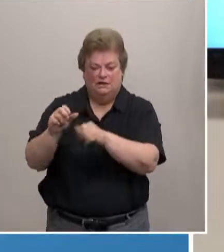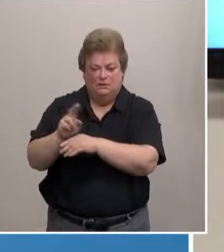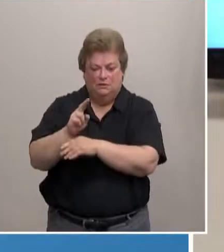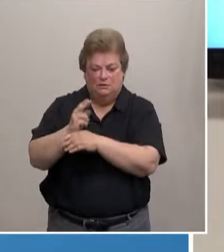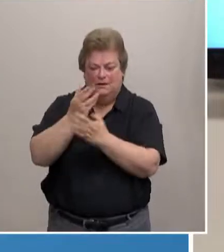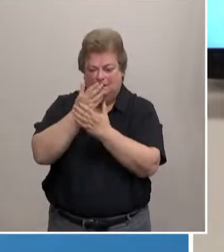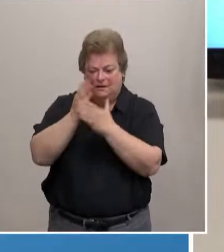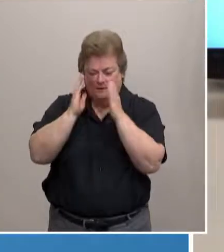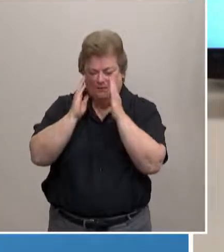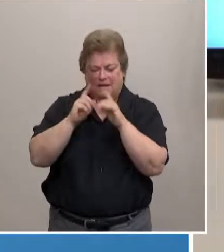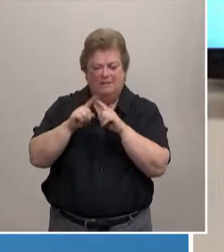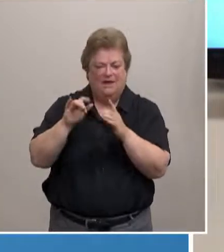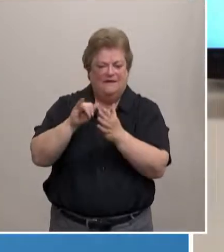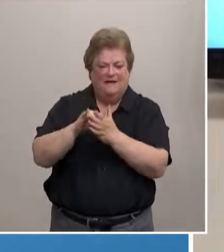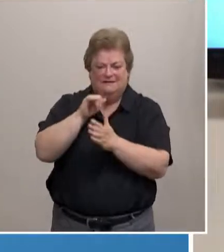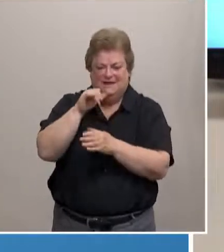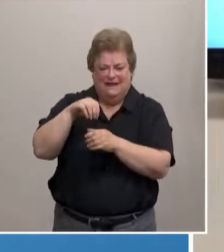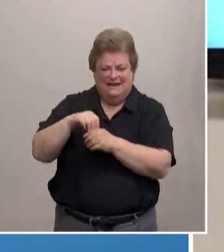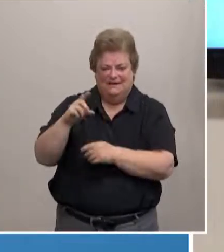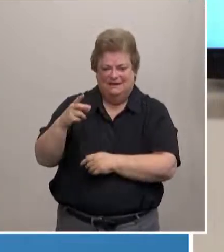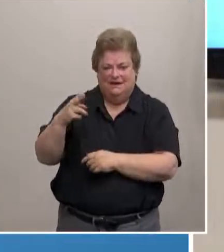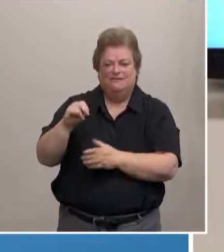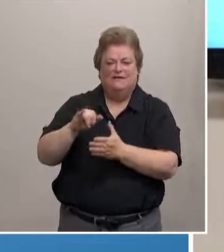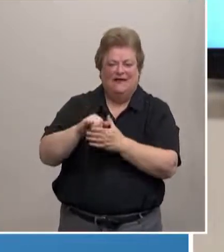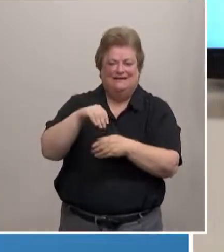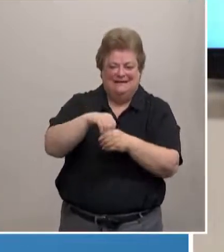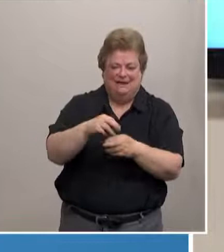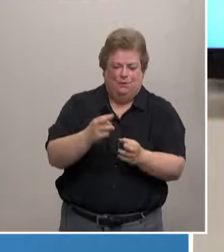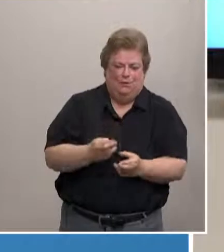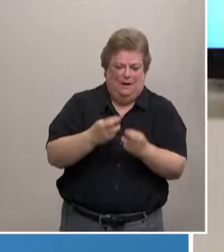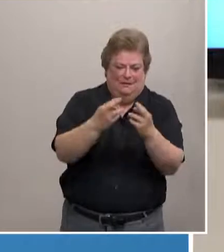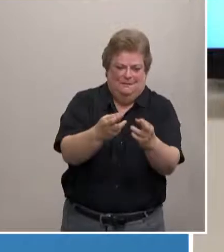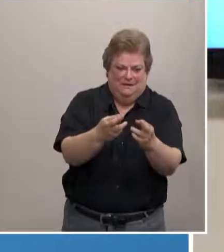in the directed health measure. It's in the recommendations.